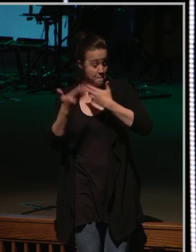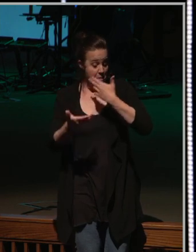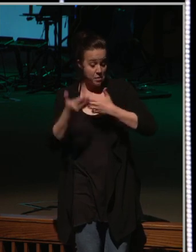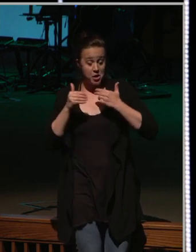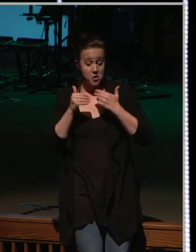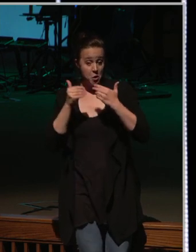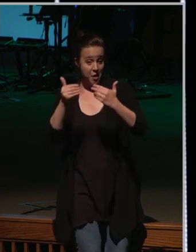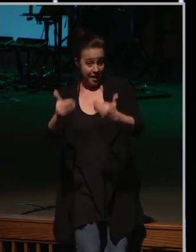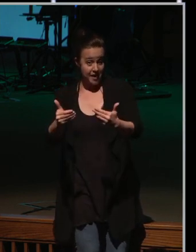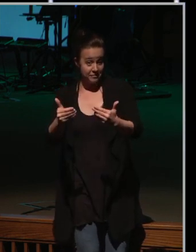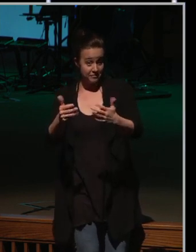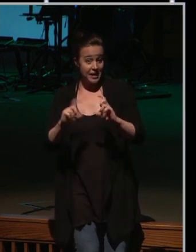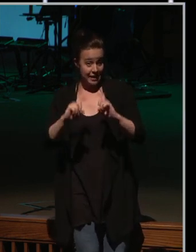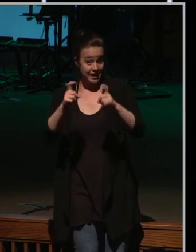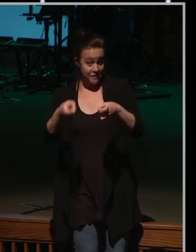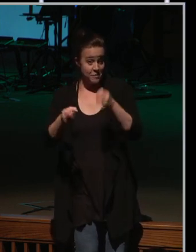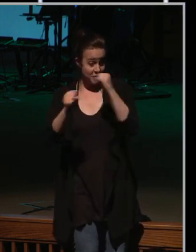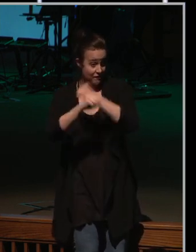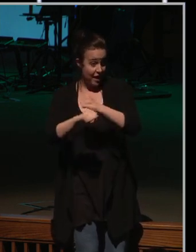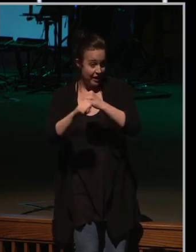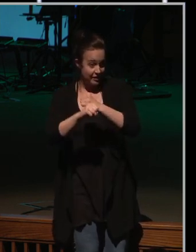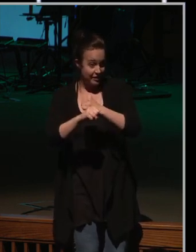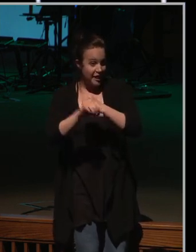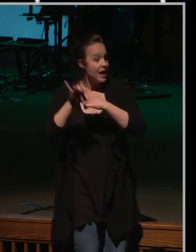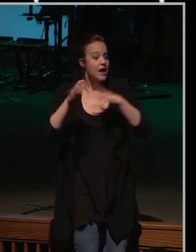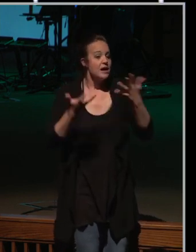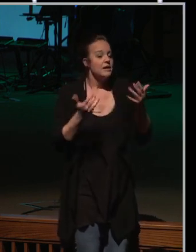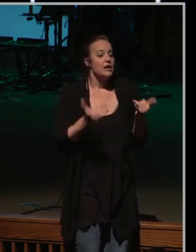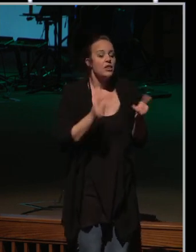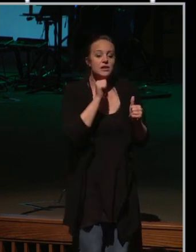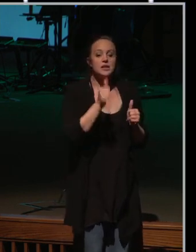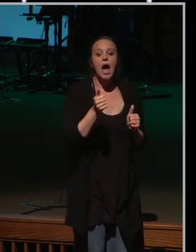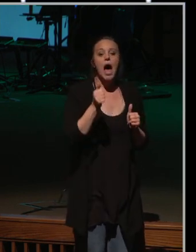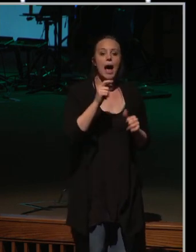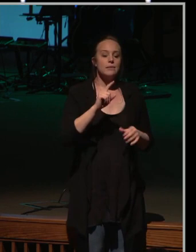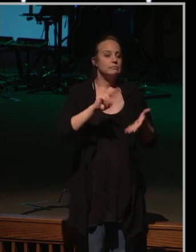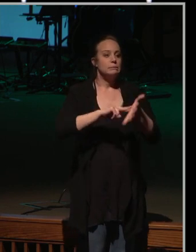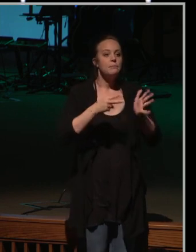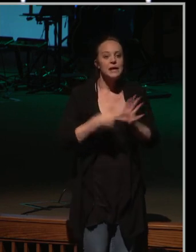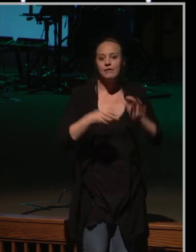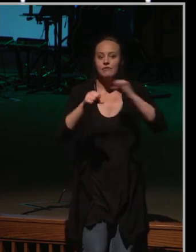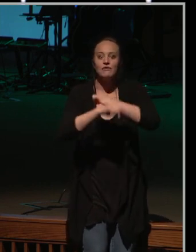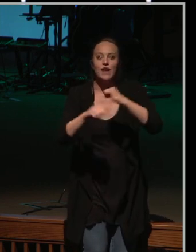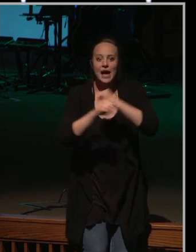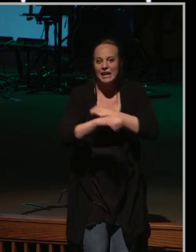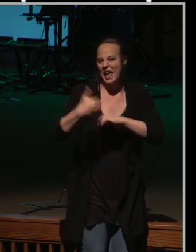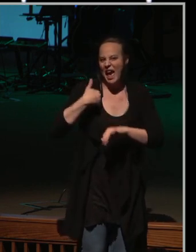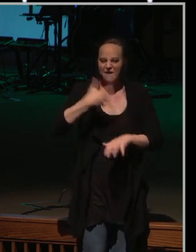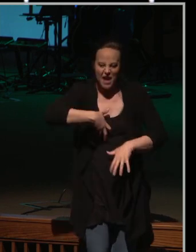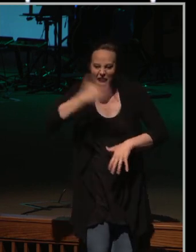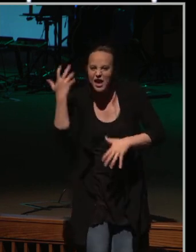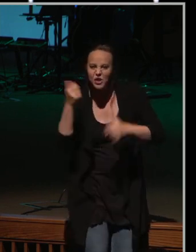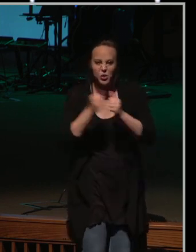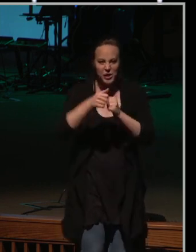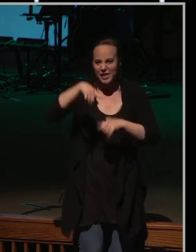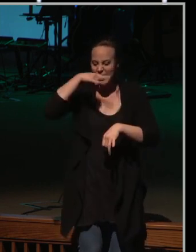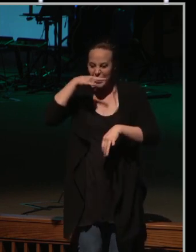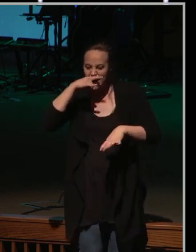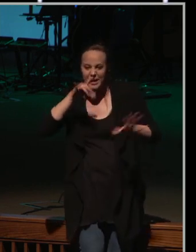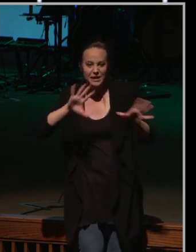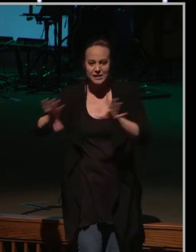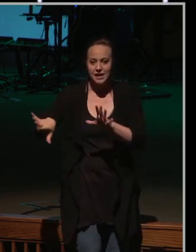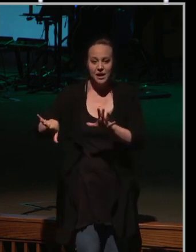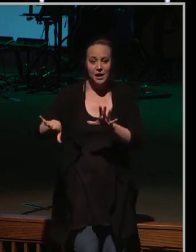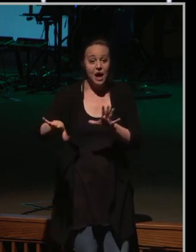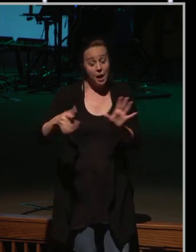Now, I'm not saying that we should have a contentious home life or that we respond back in kind or with anger towards our kids. And full confession, that's an area that I